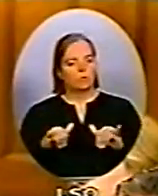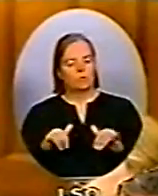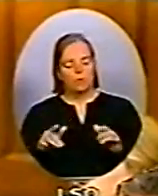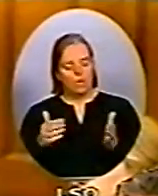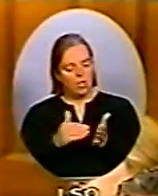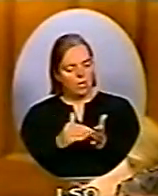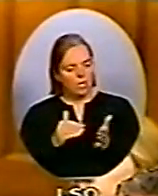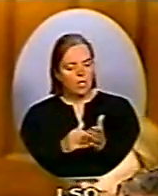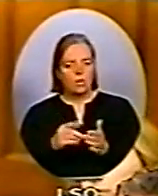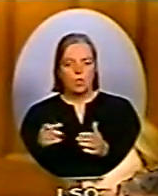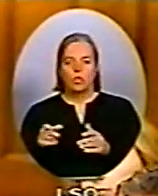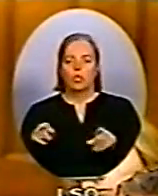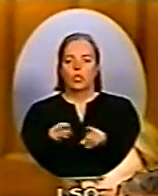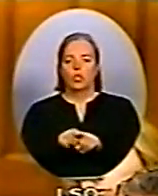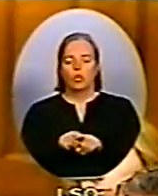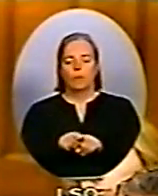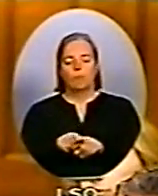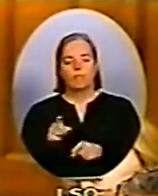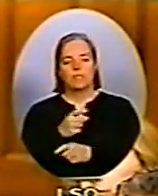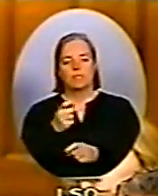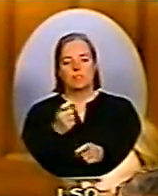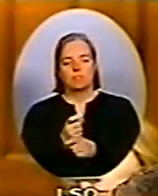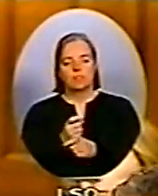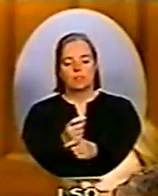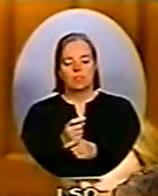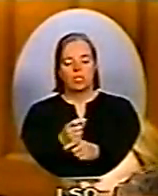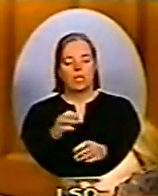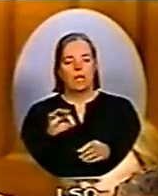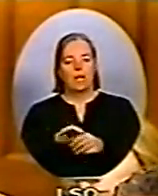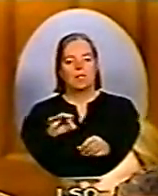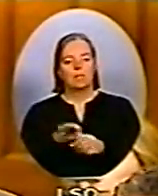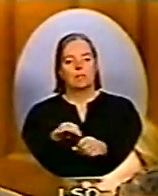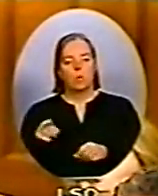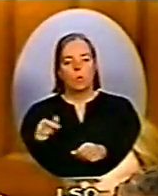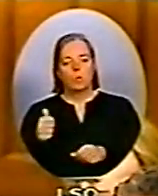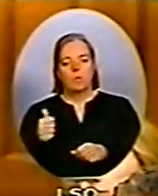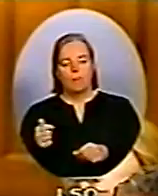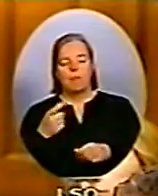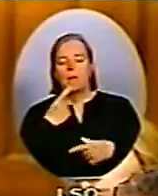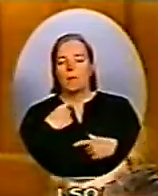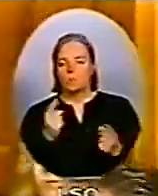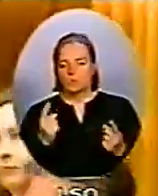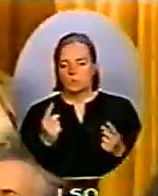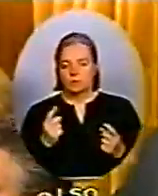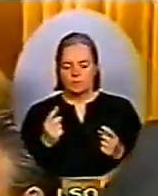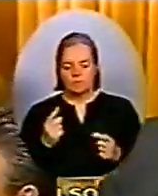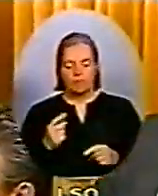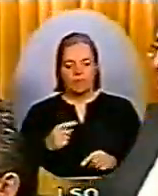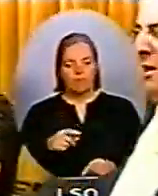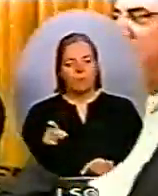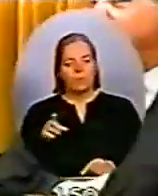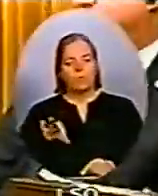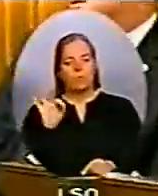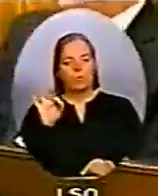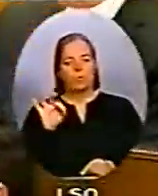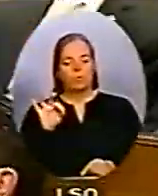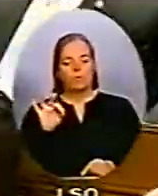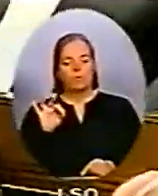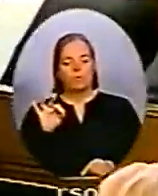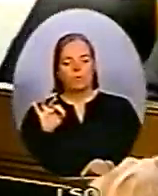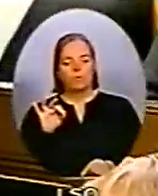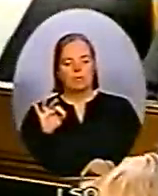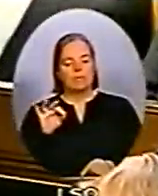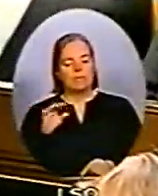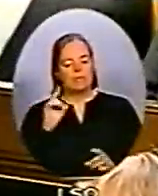said he found it troubling all of the sweeping allegations of wrongdoing without facts to support it. That's all this member does, Mr. Speaker. Honourable Member for